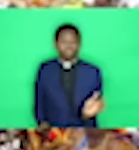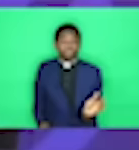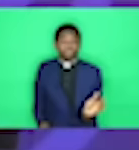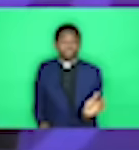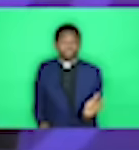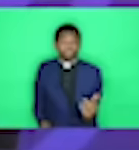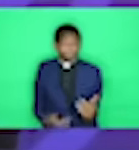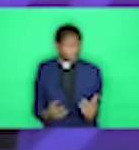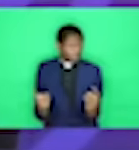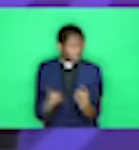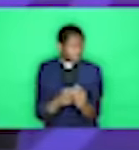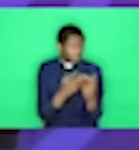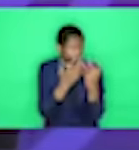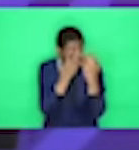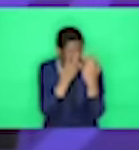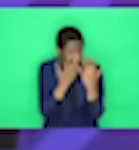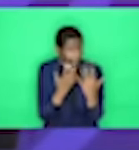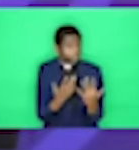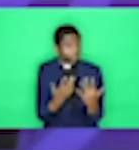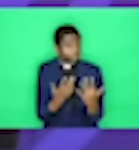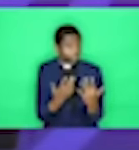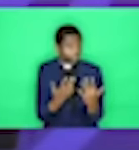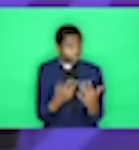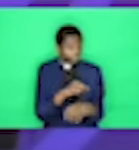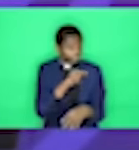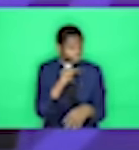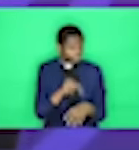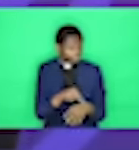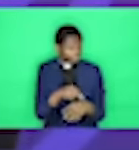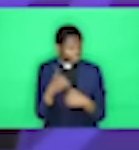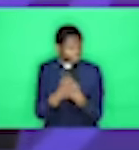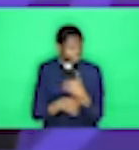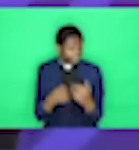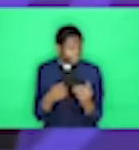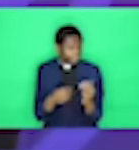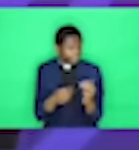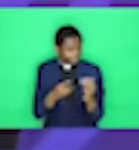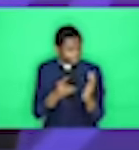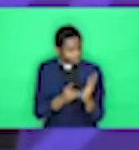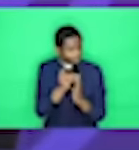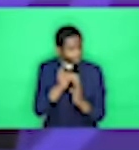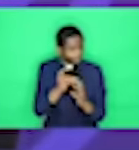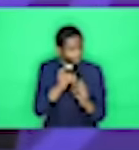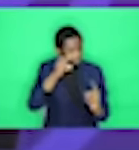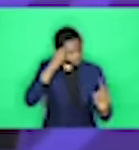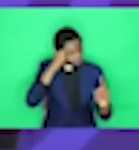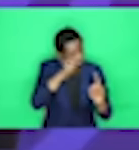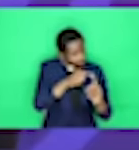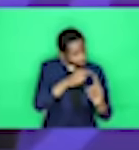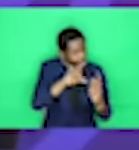Sadly, our developmental goals and our political